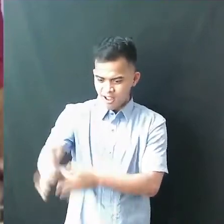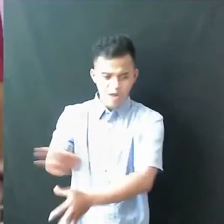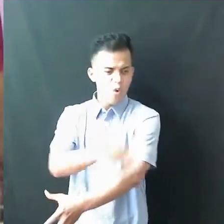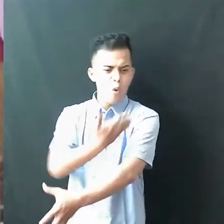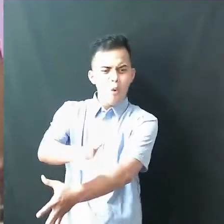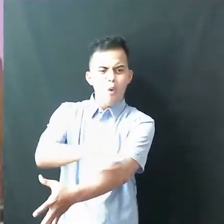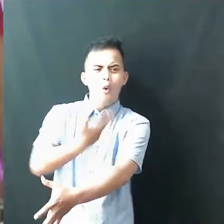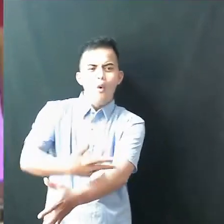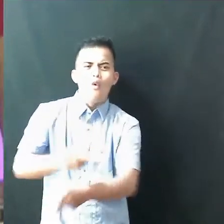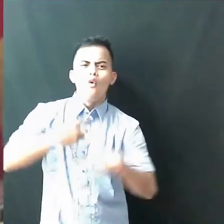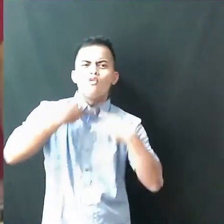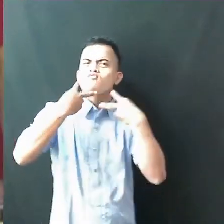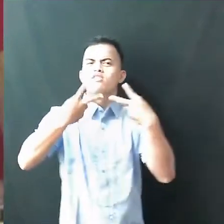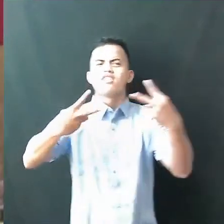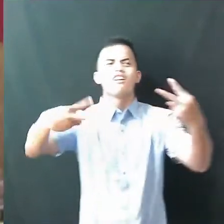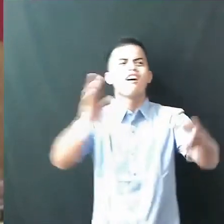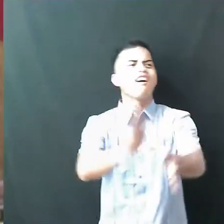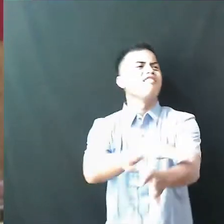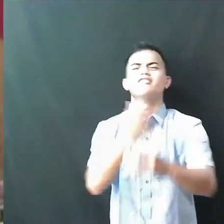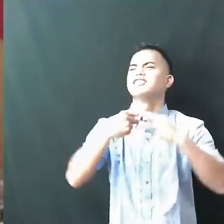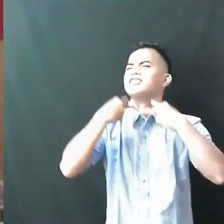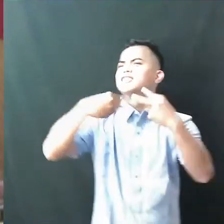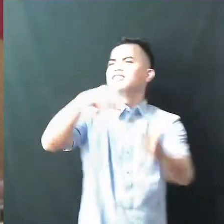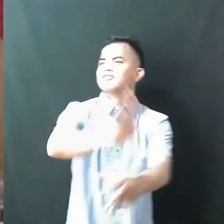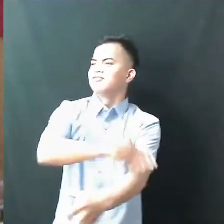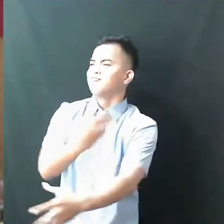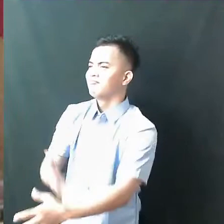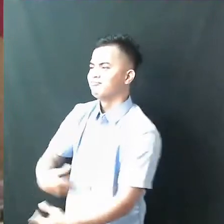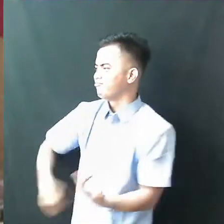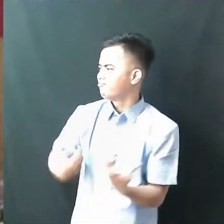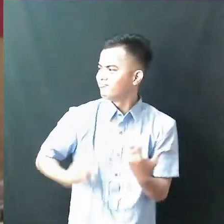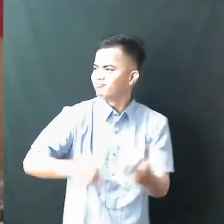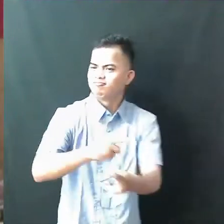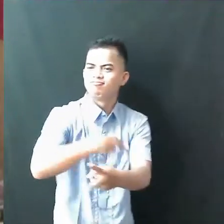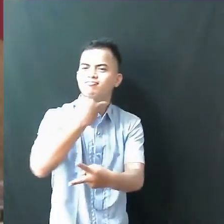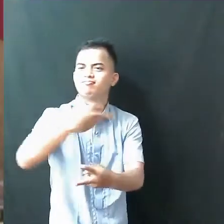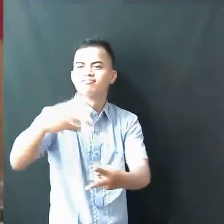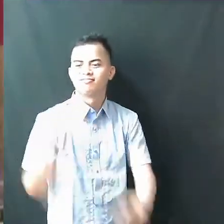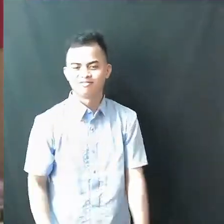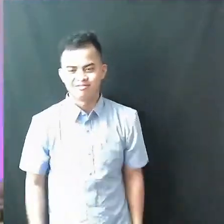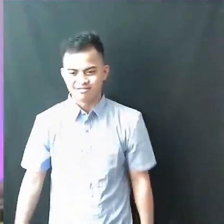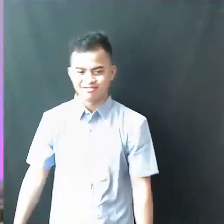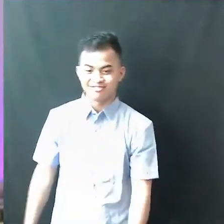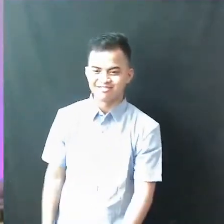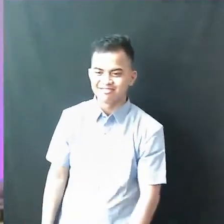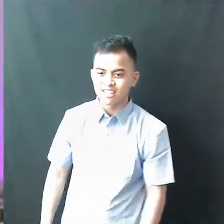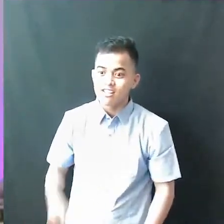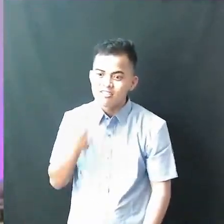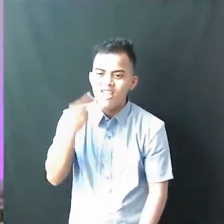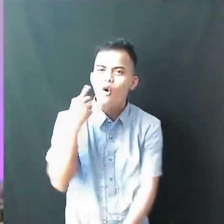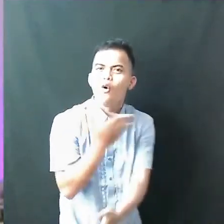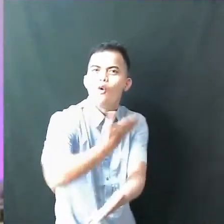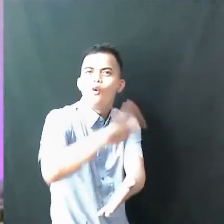speech to explain what is Christmas Cantata. Brother Azar, can you just come here and explain lang? Brother PG is not here, so.